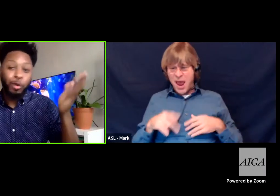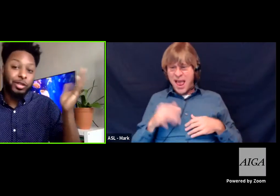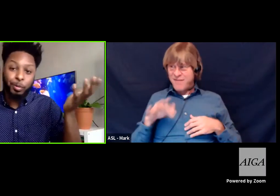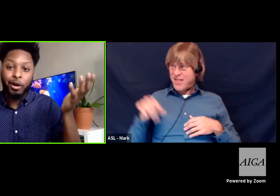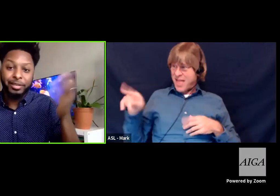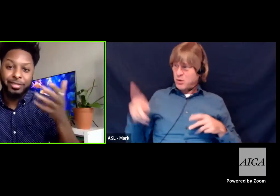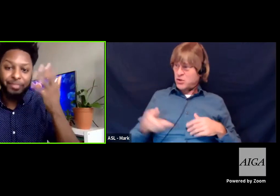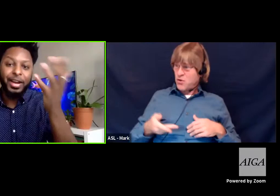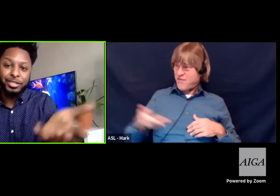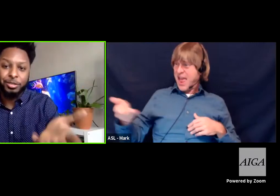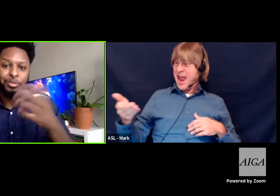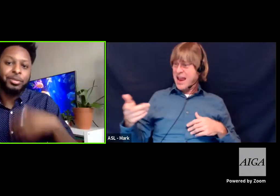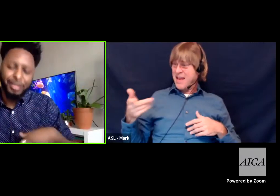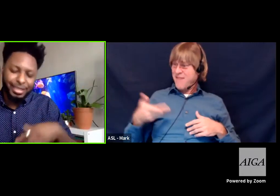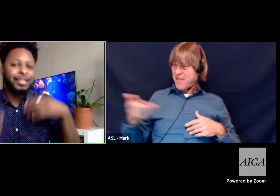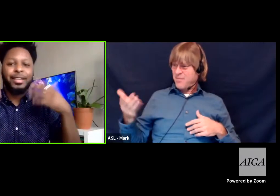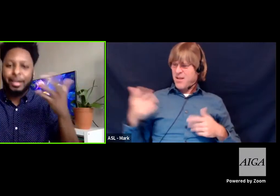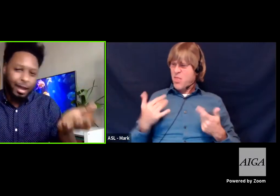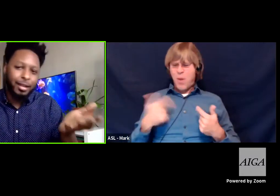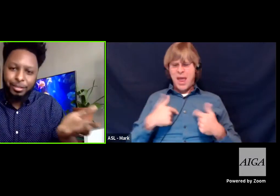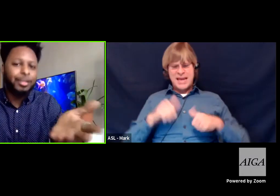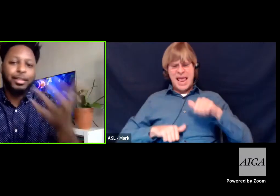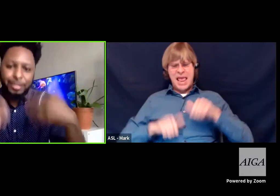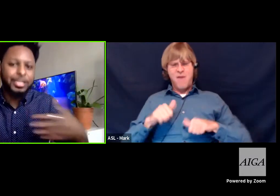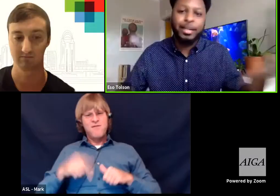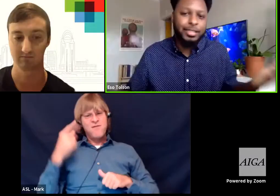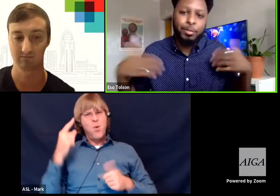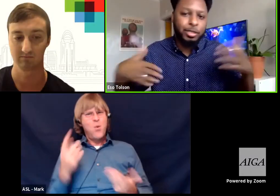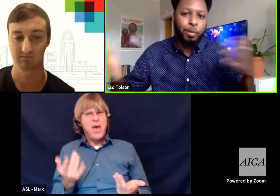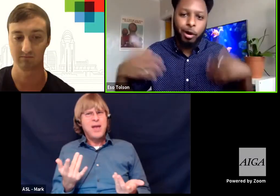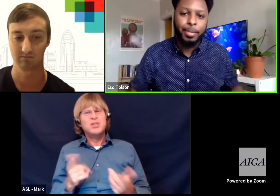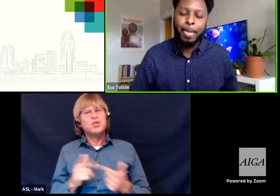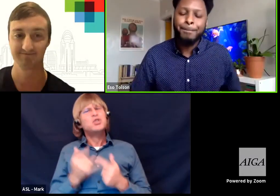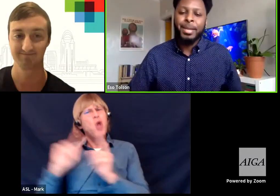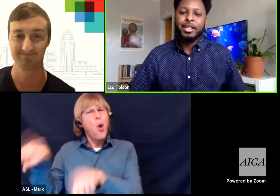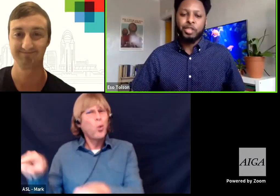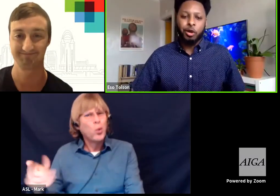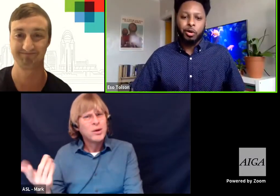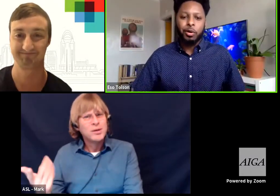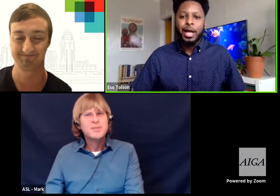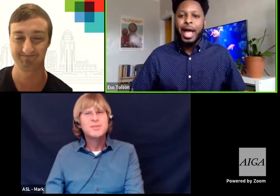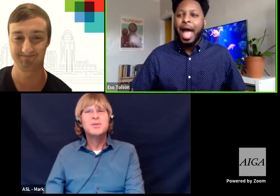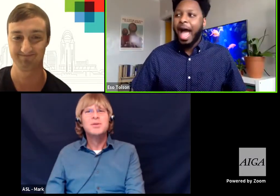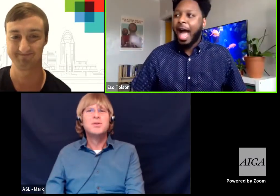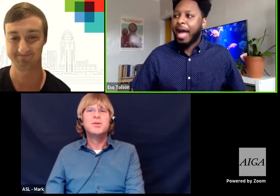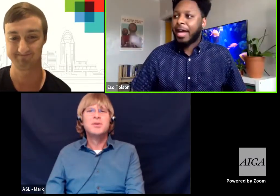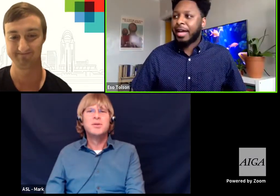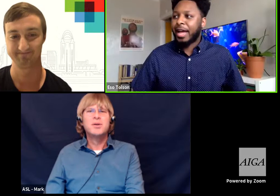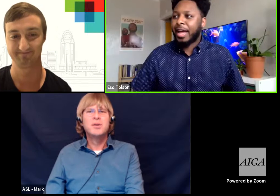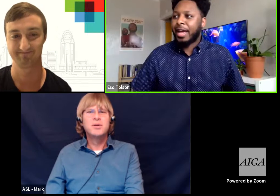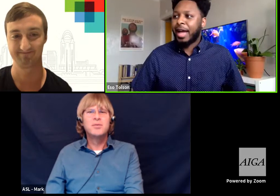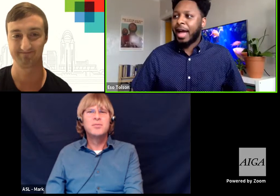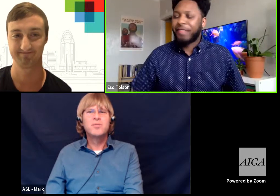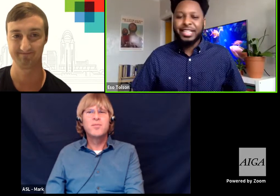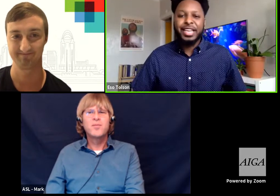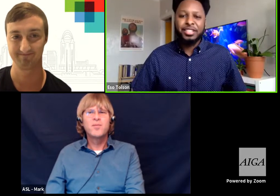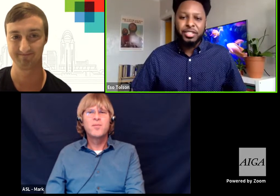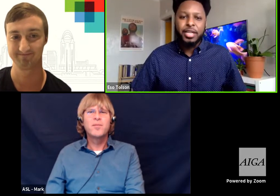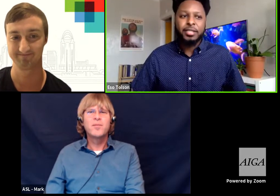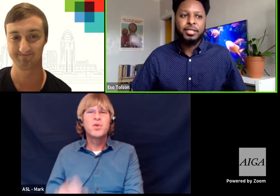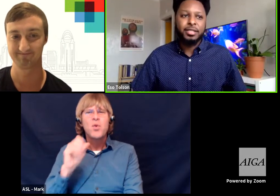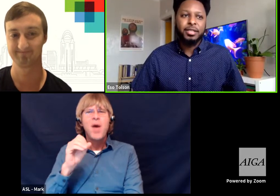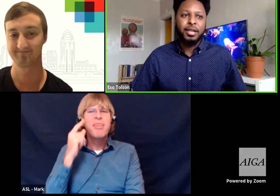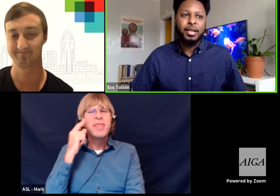who is throwing the party invites you, then just come to the party. So I think